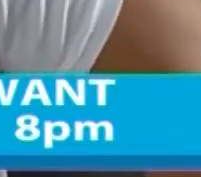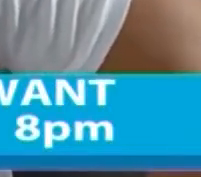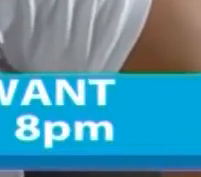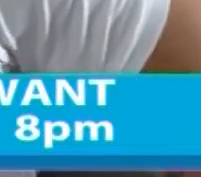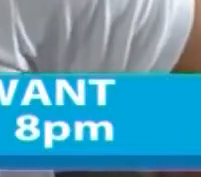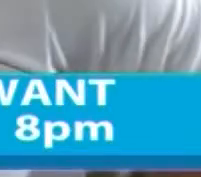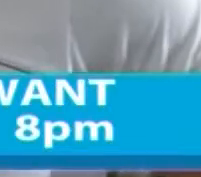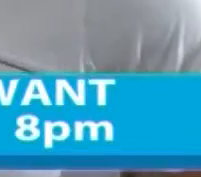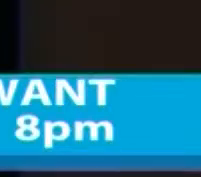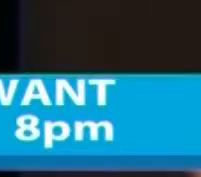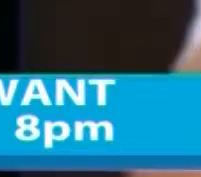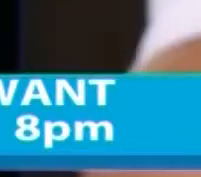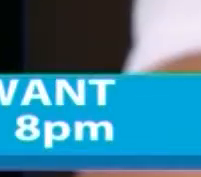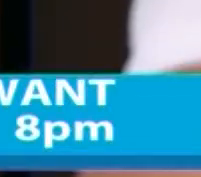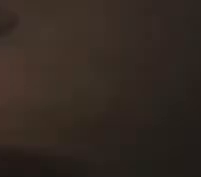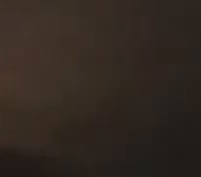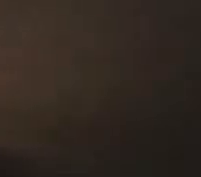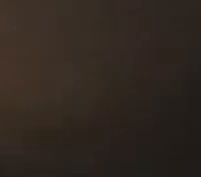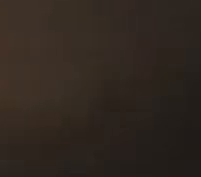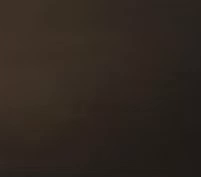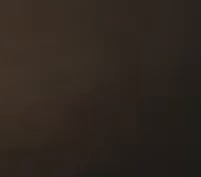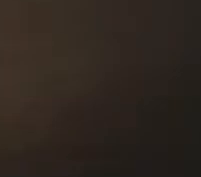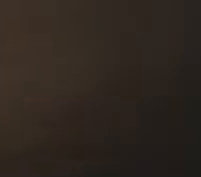street when you and I were in Chiapas.